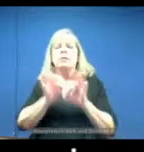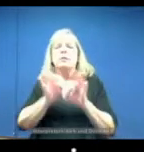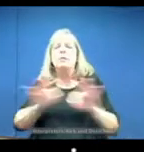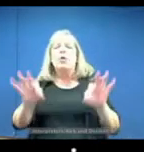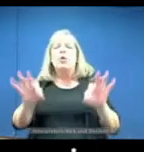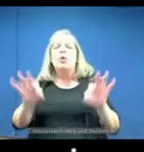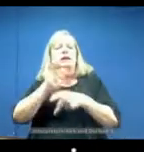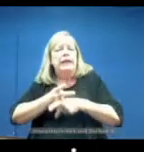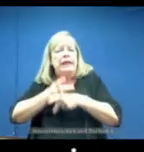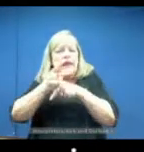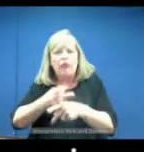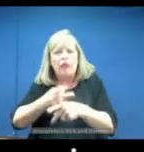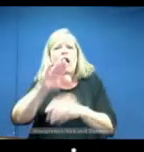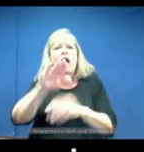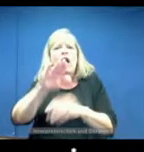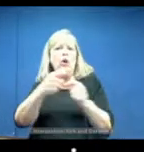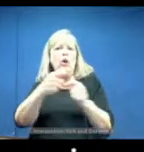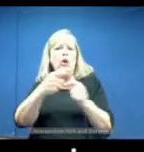impact the proceedings.